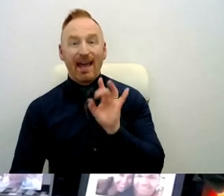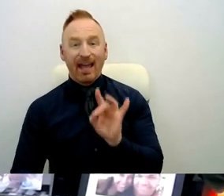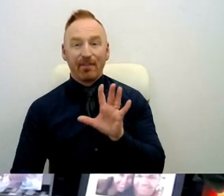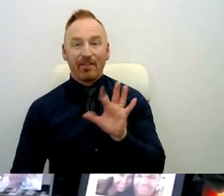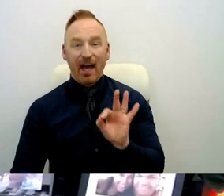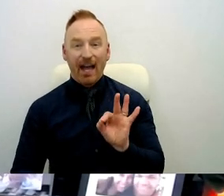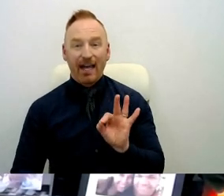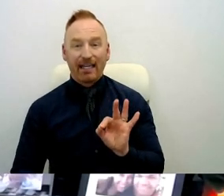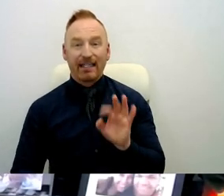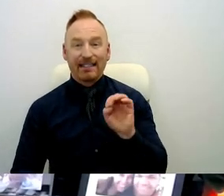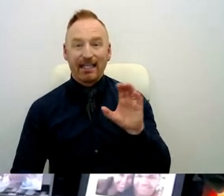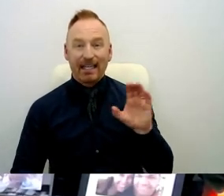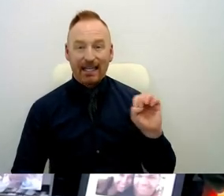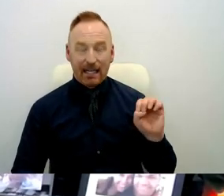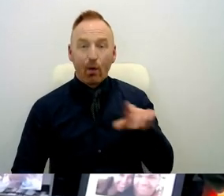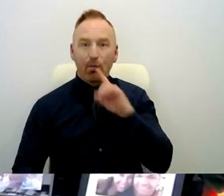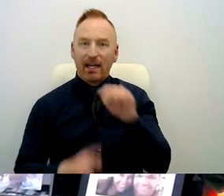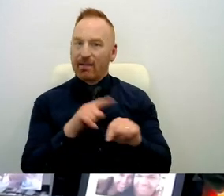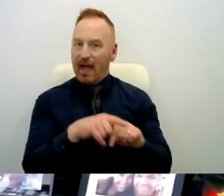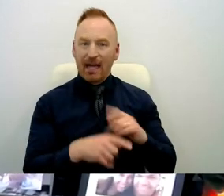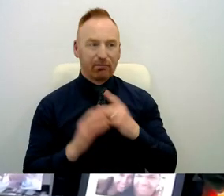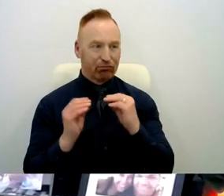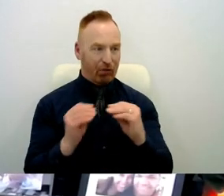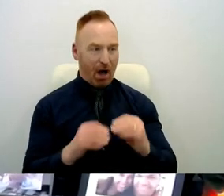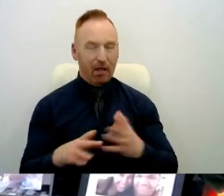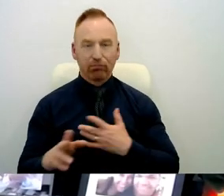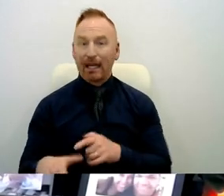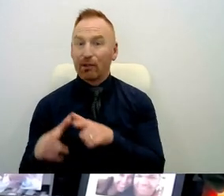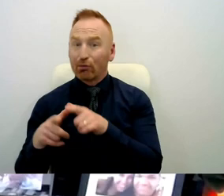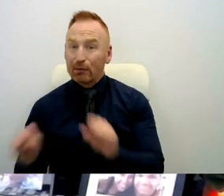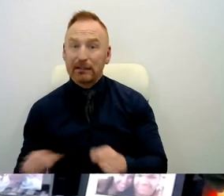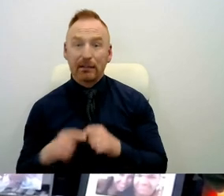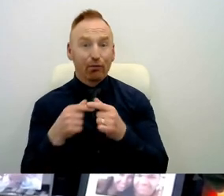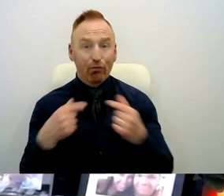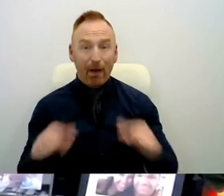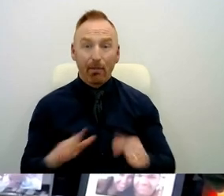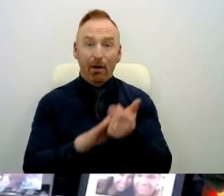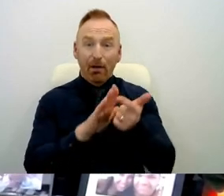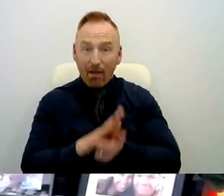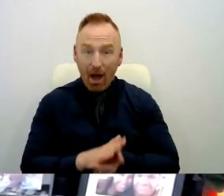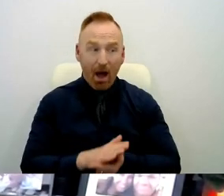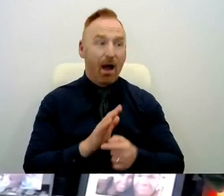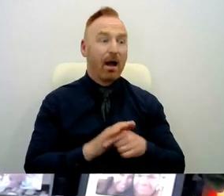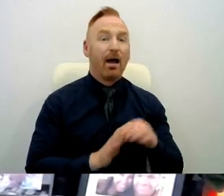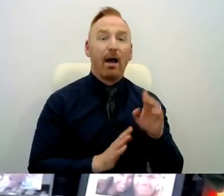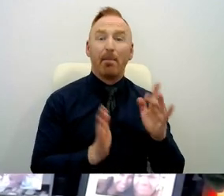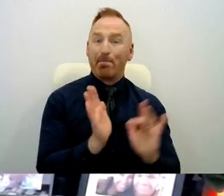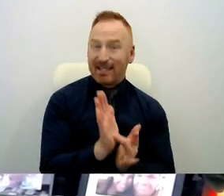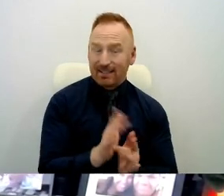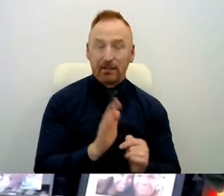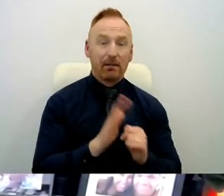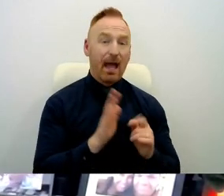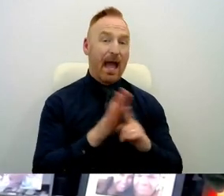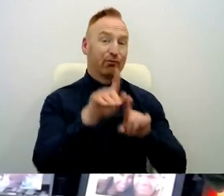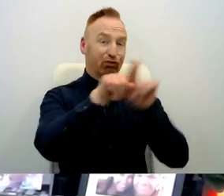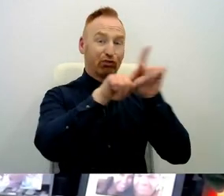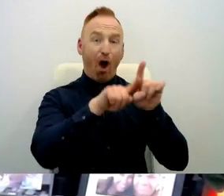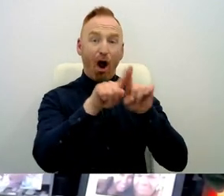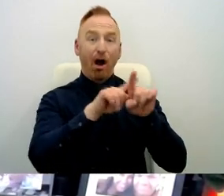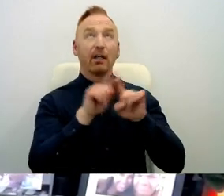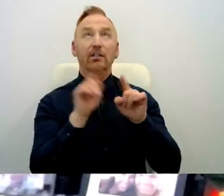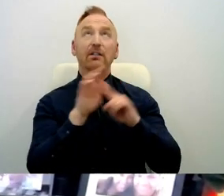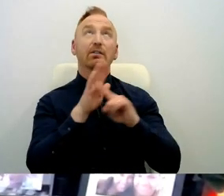CE. And it taught and still teaches subjects such as linguistics, grammar, law, medicine, and